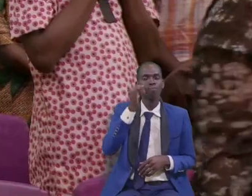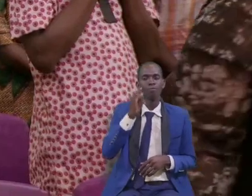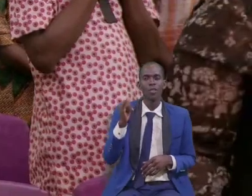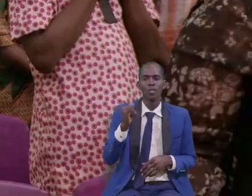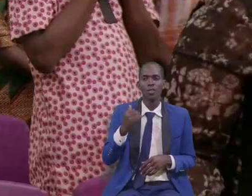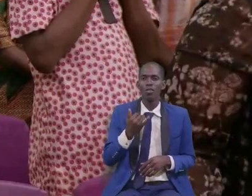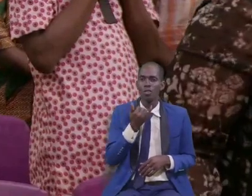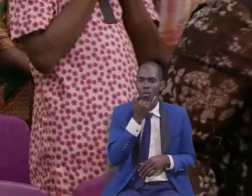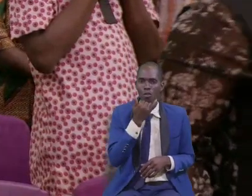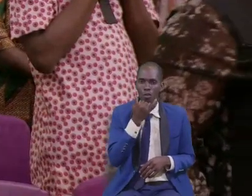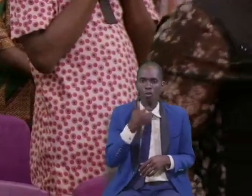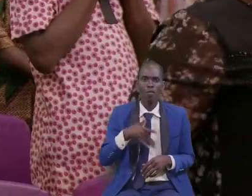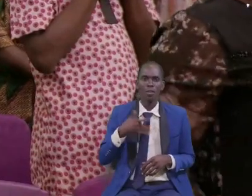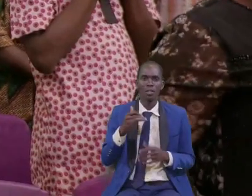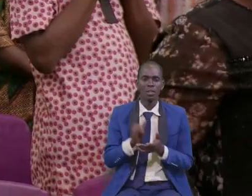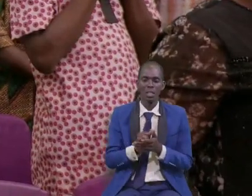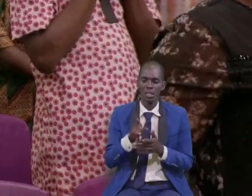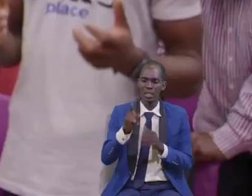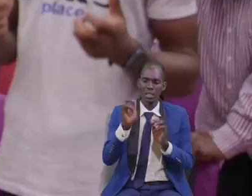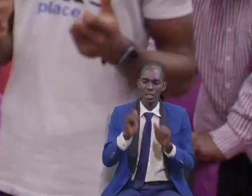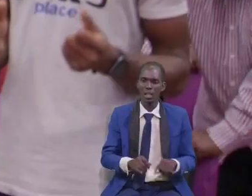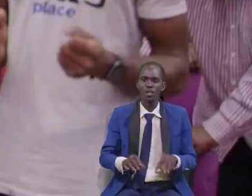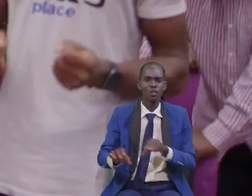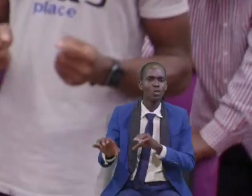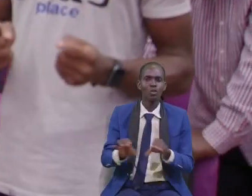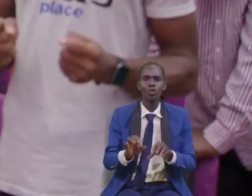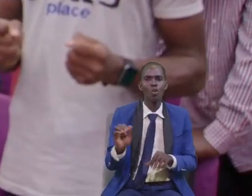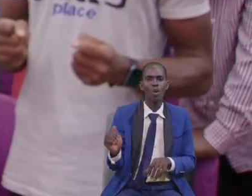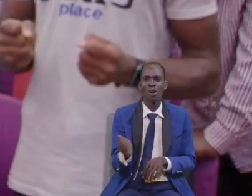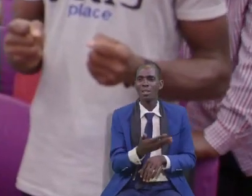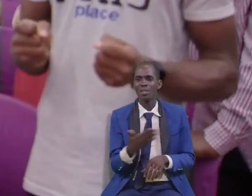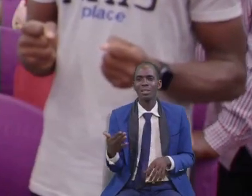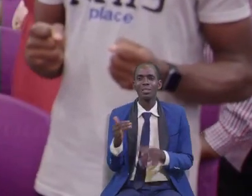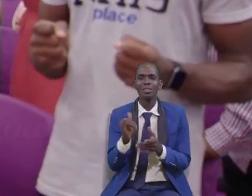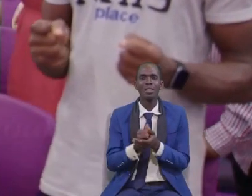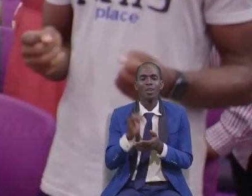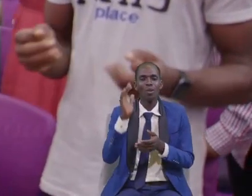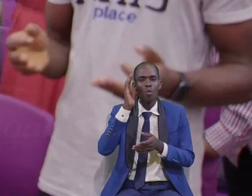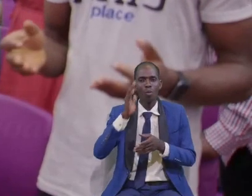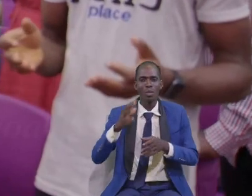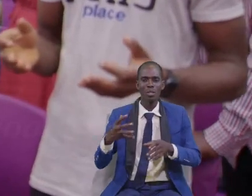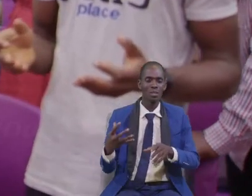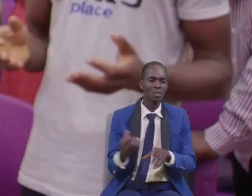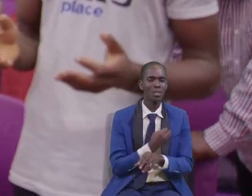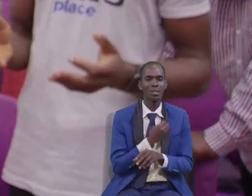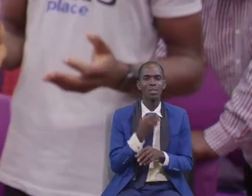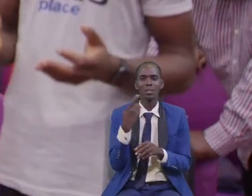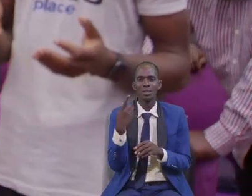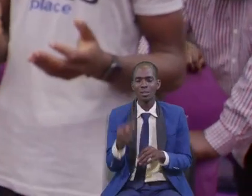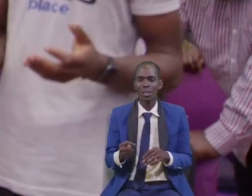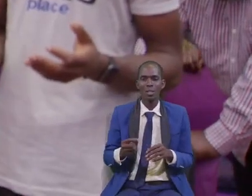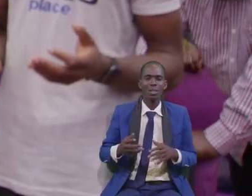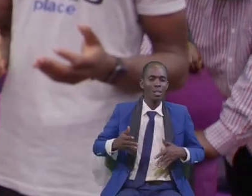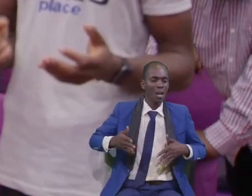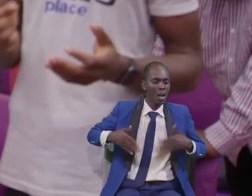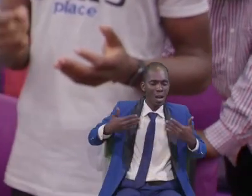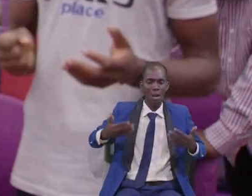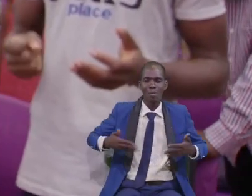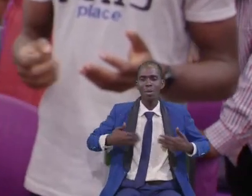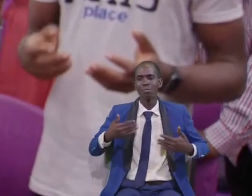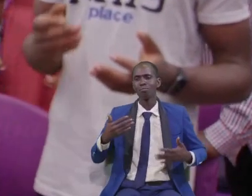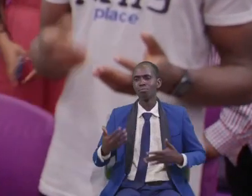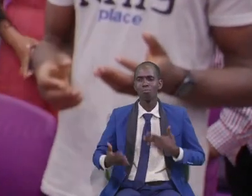that I can do anything that will take the grace, the joy, the happiness, the